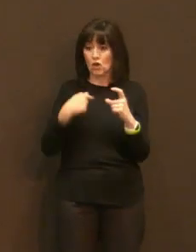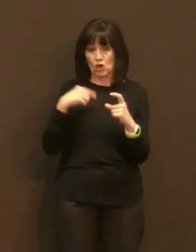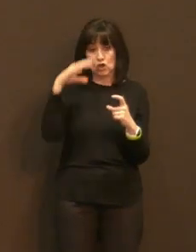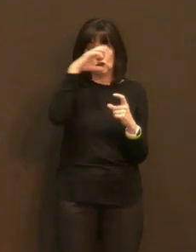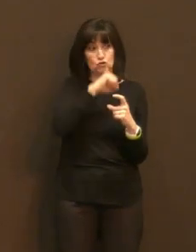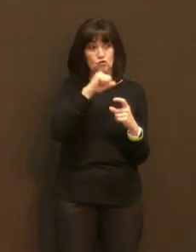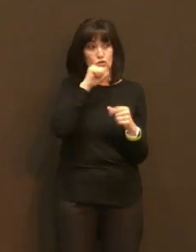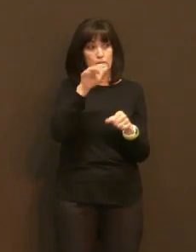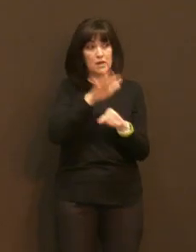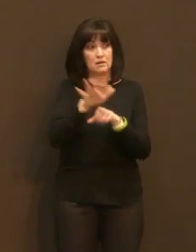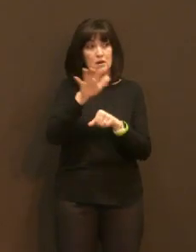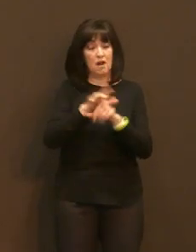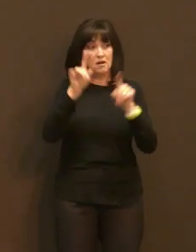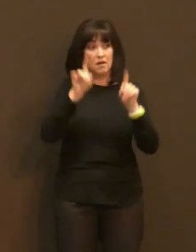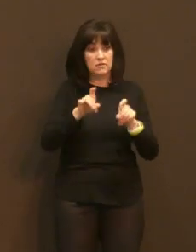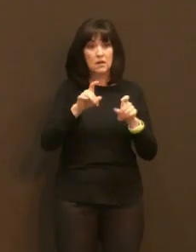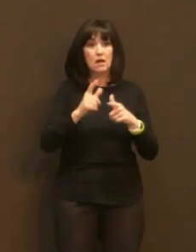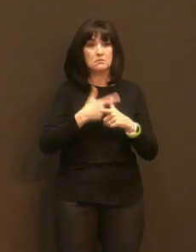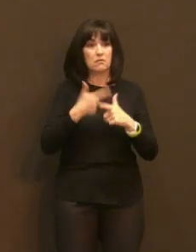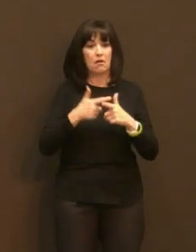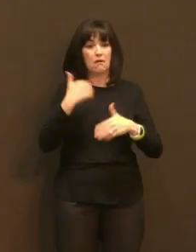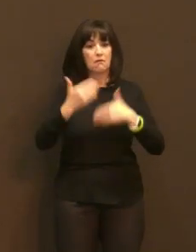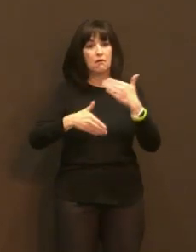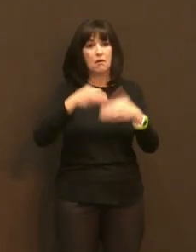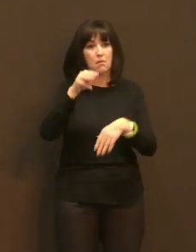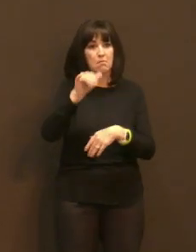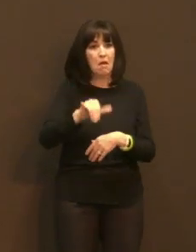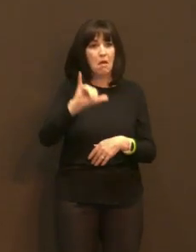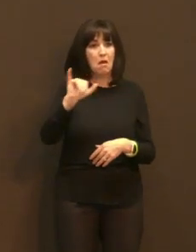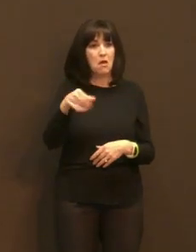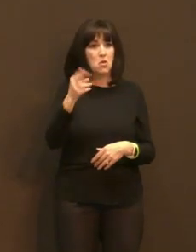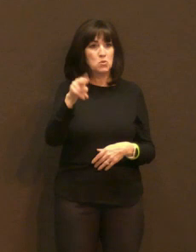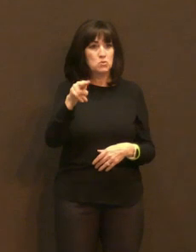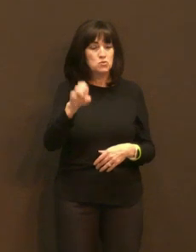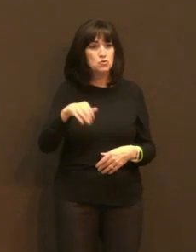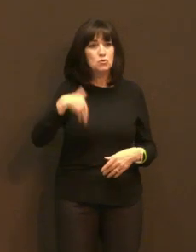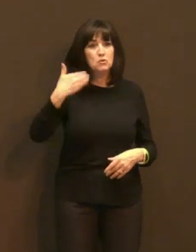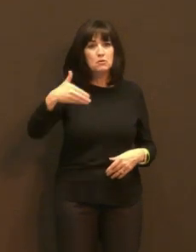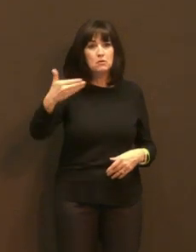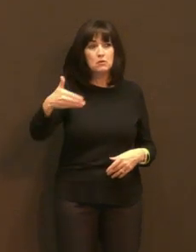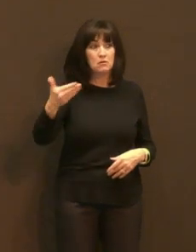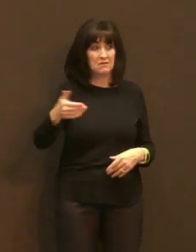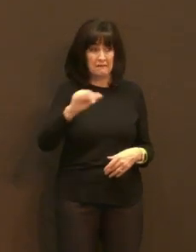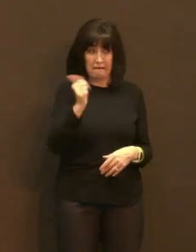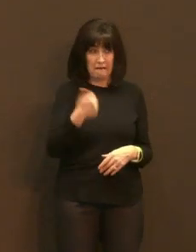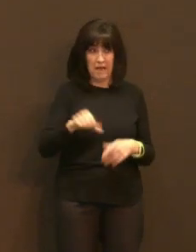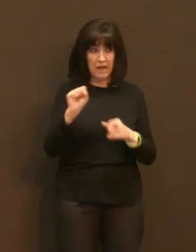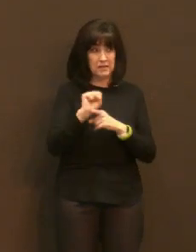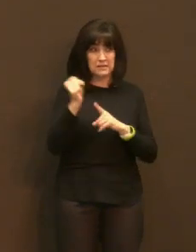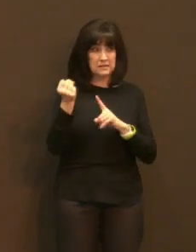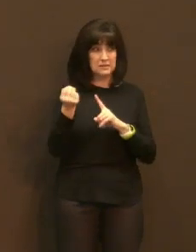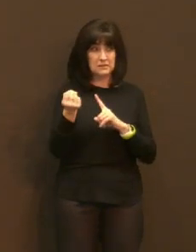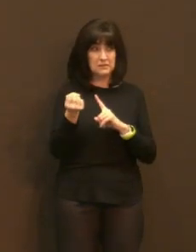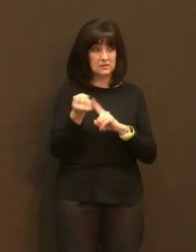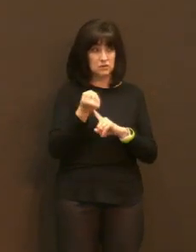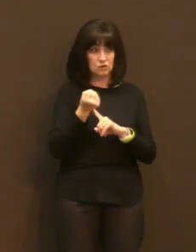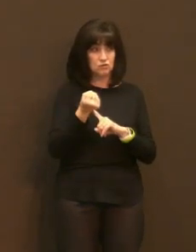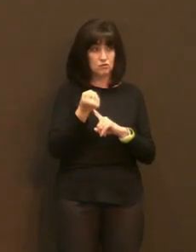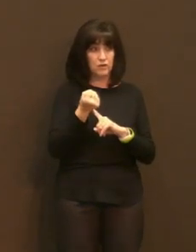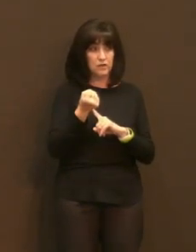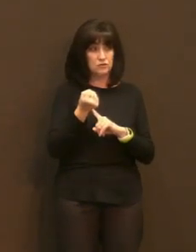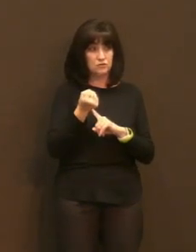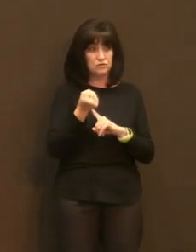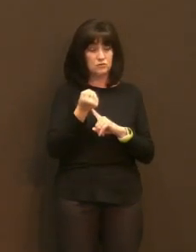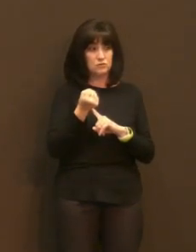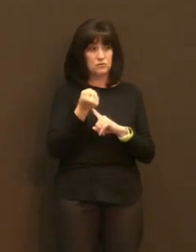want into May or June or beyond, is there any scenario where enhanced social distancing guidelines